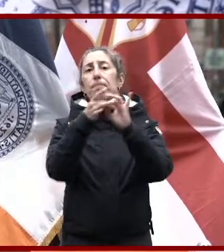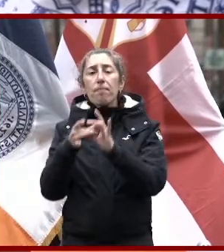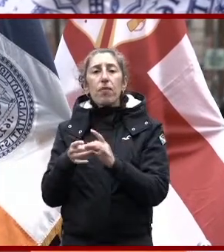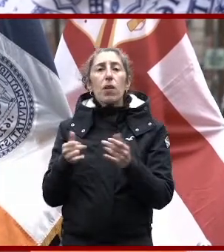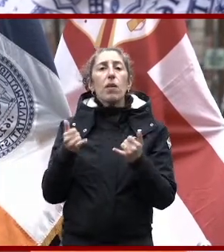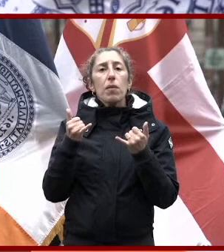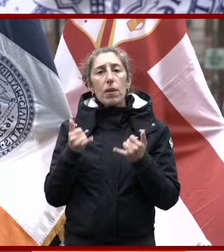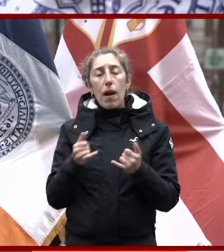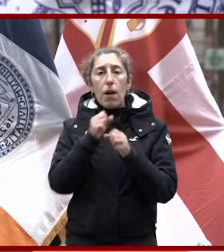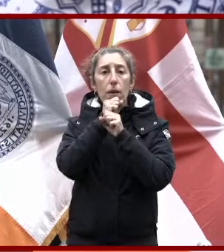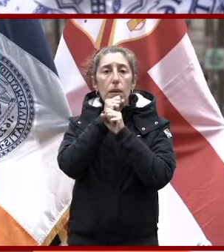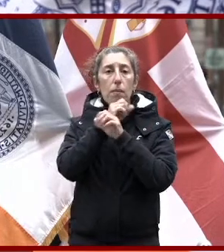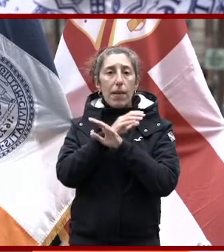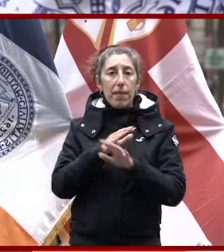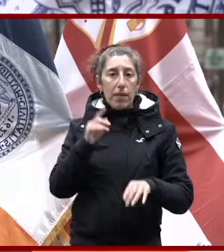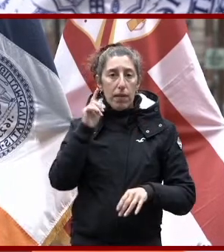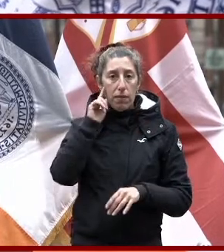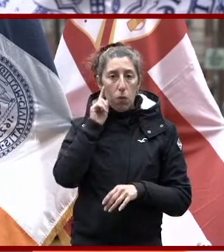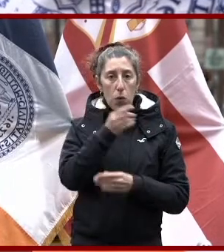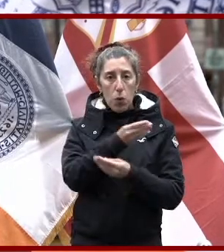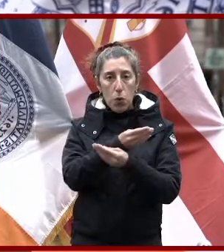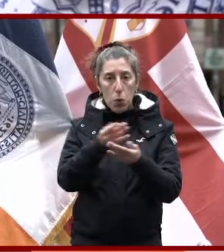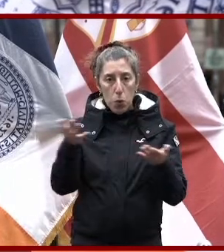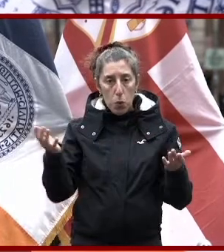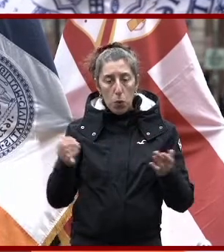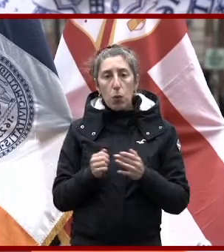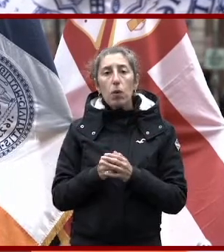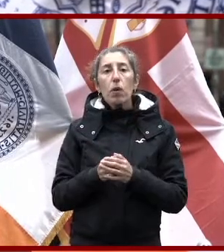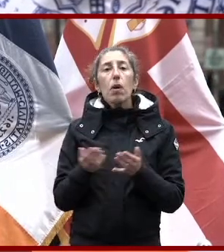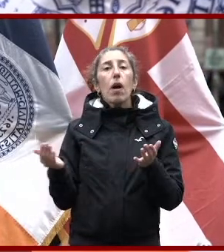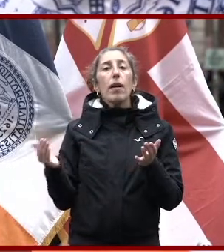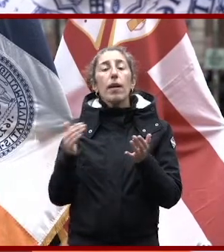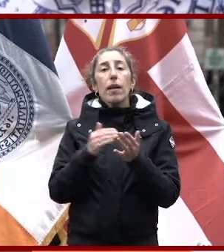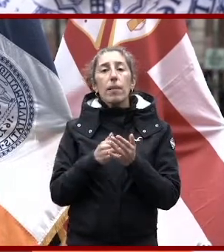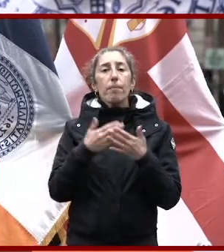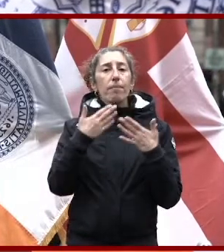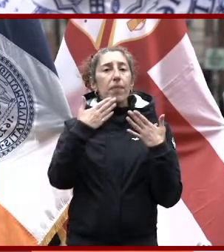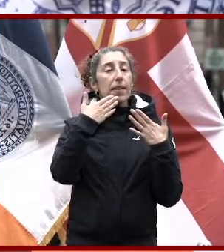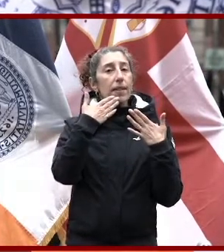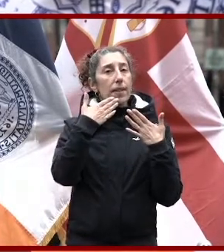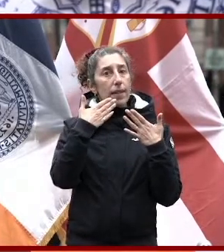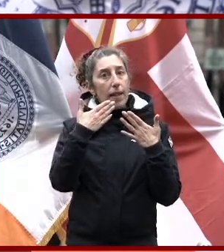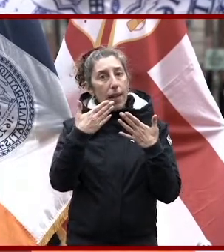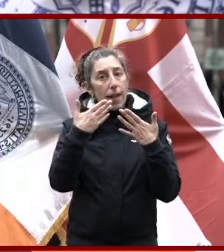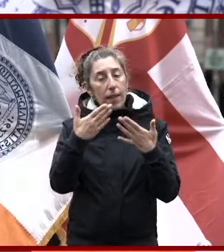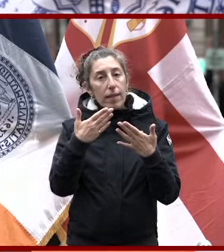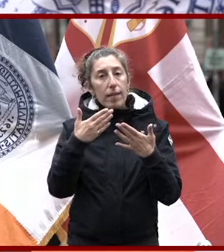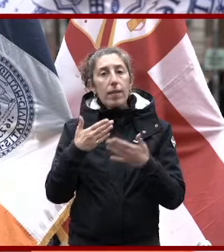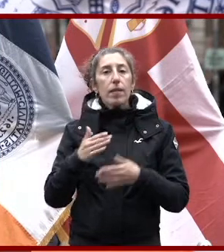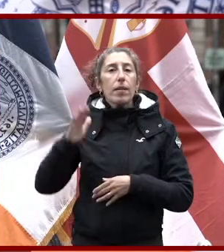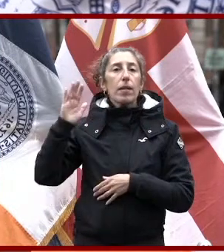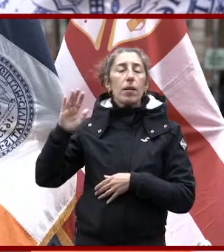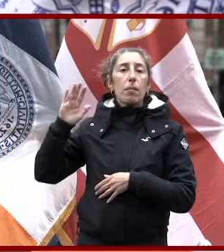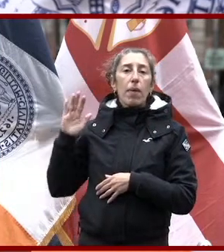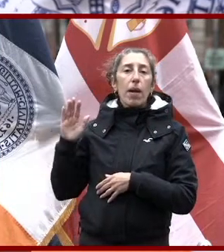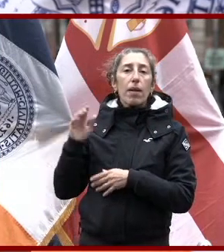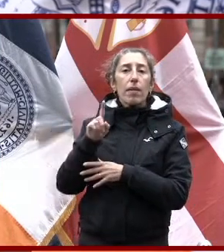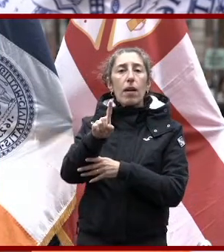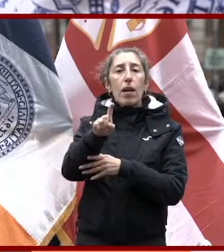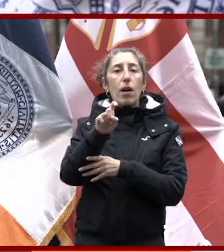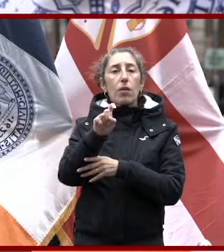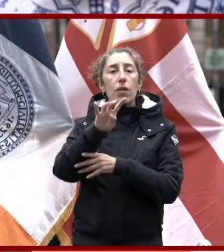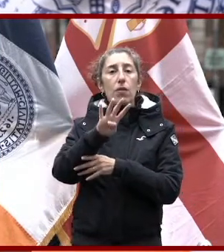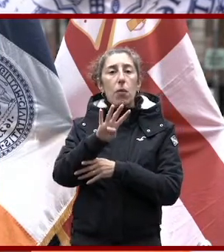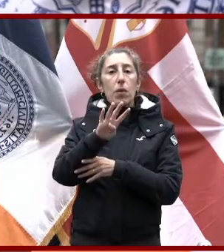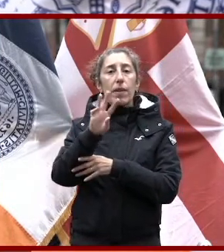two blessings. I want us to give thanks for the past. Thank you to all 146 names and lives that we